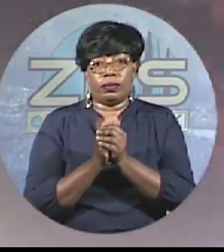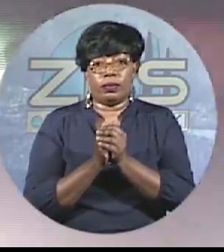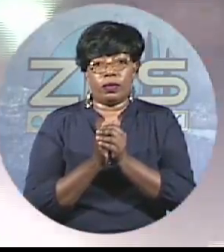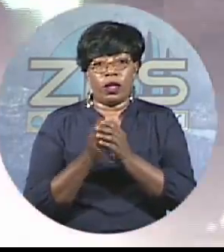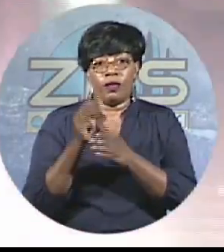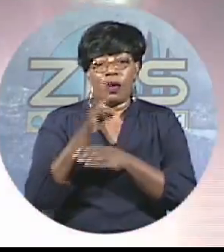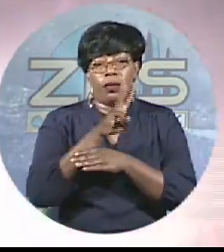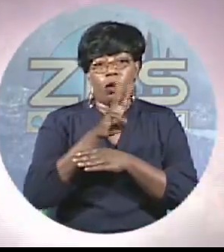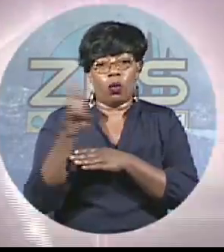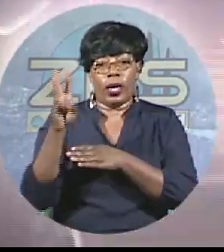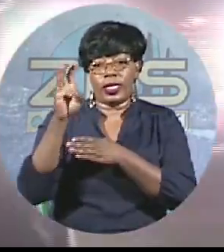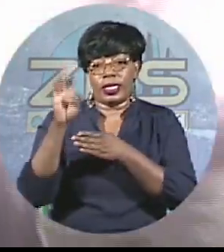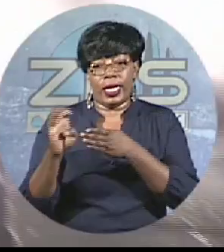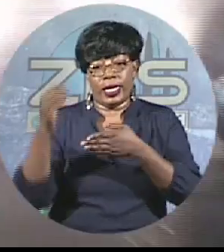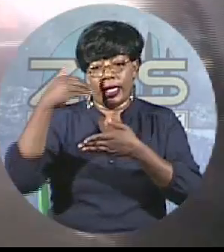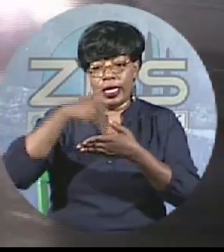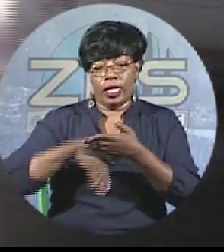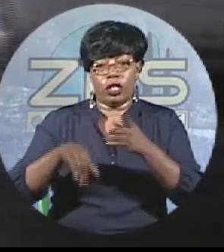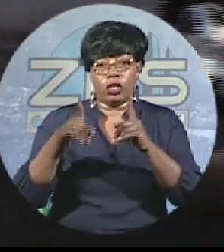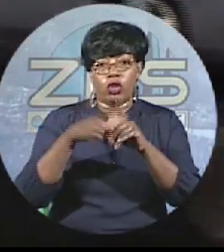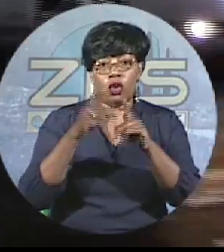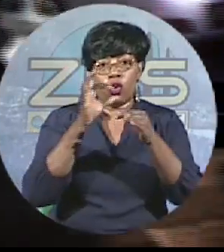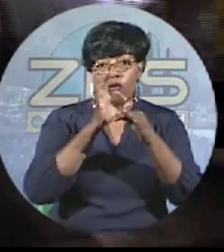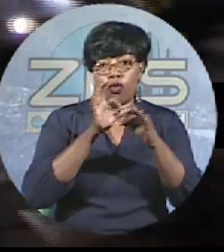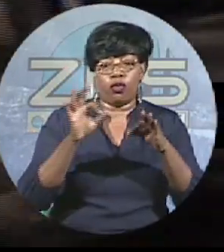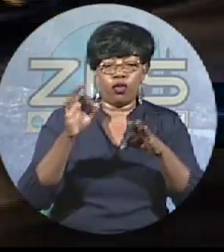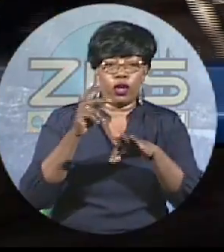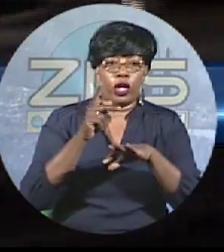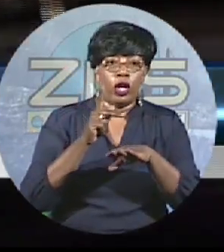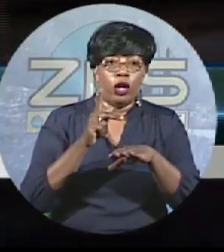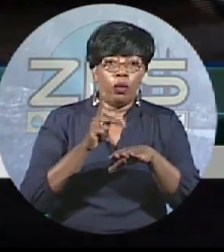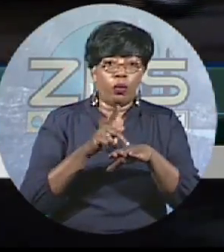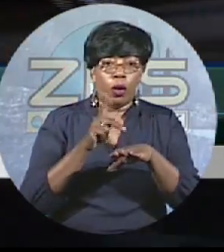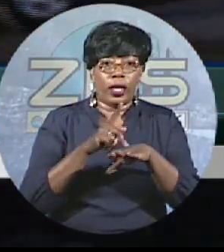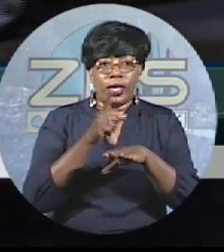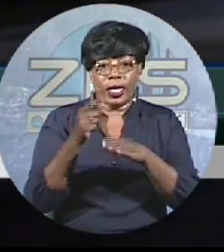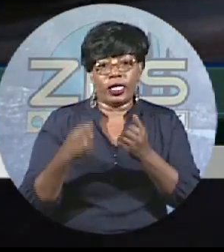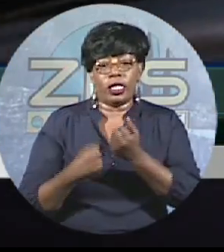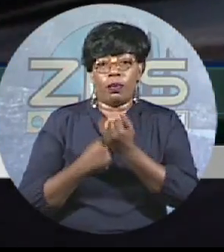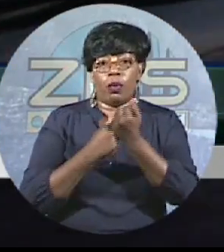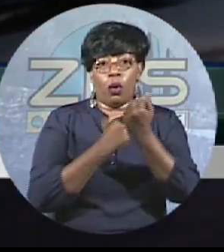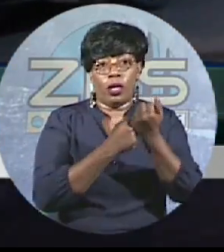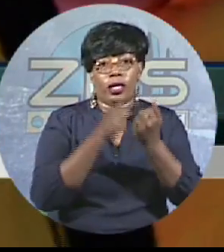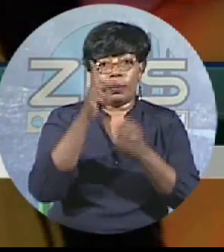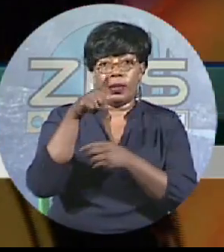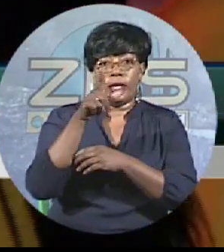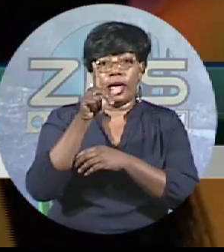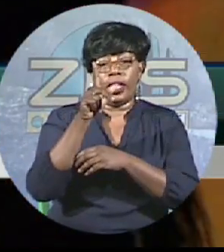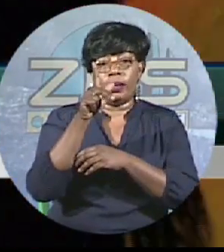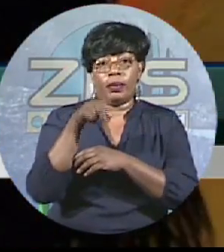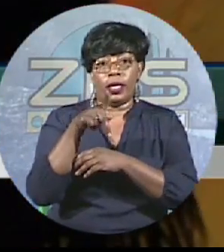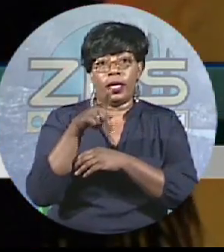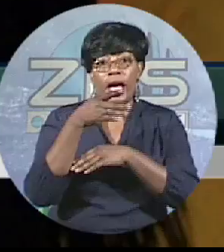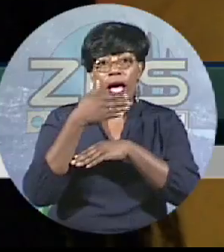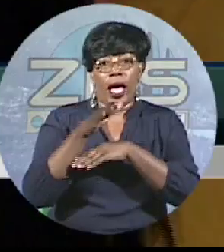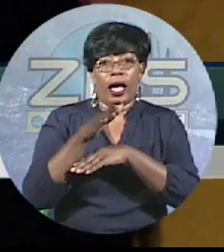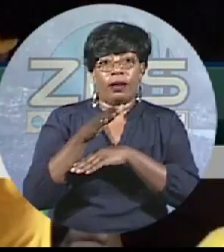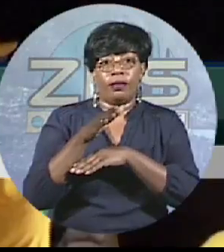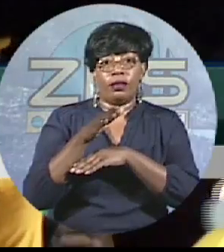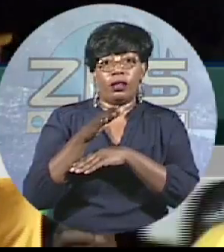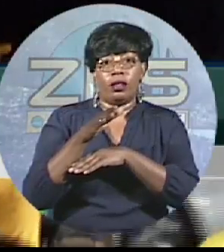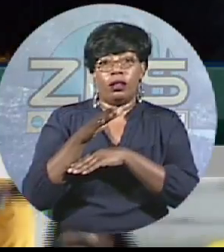From West End into Freeport, they drove the message home that they support the Progressive Liberal Party. After a